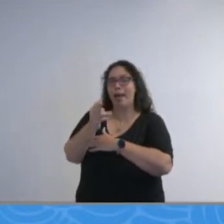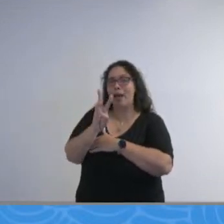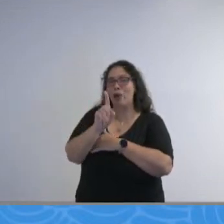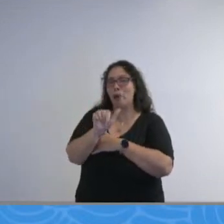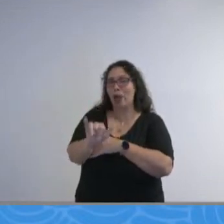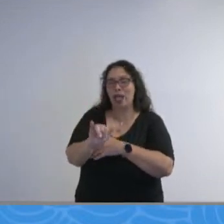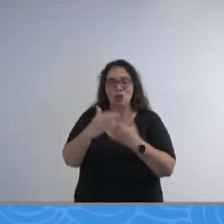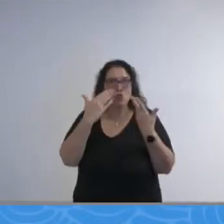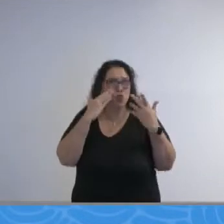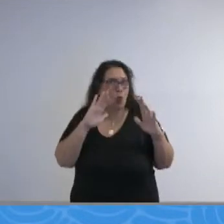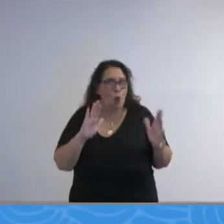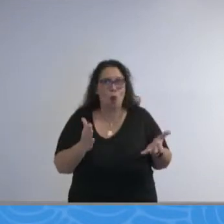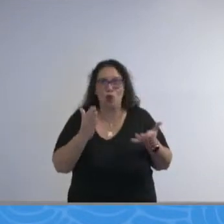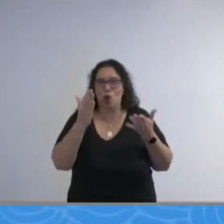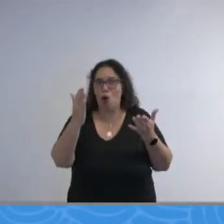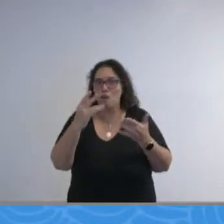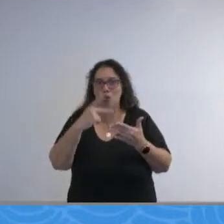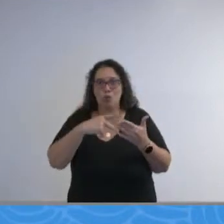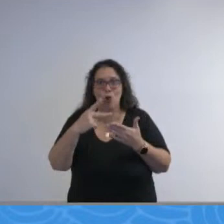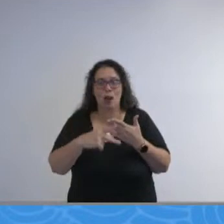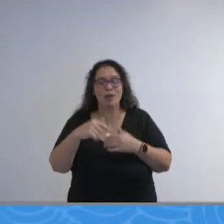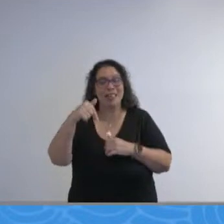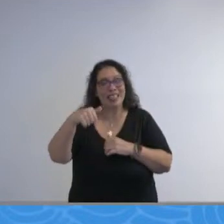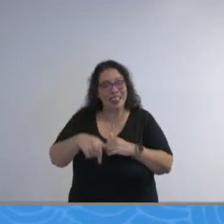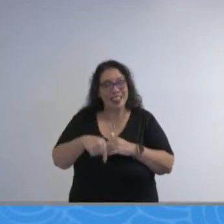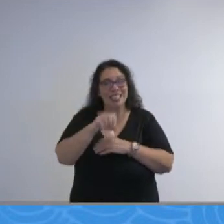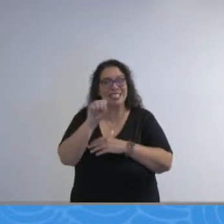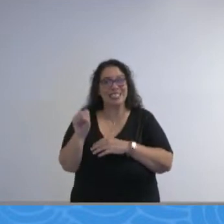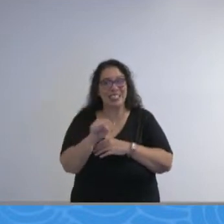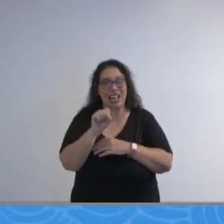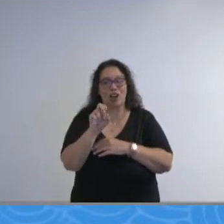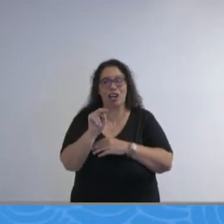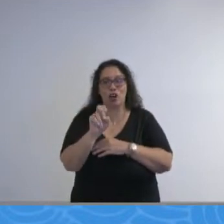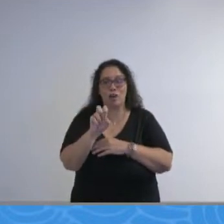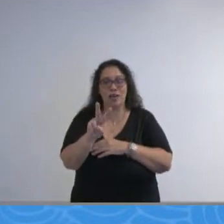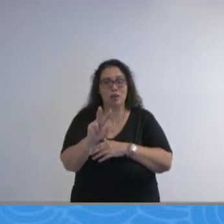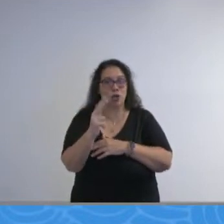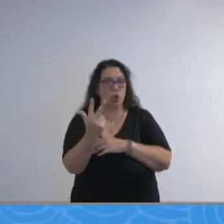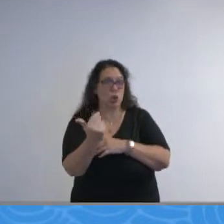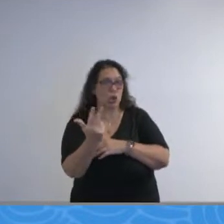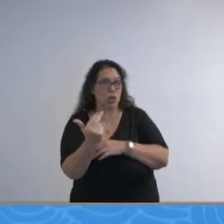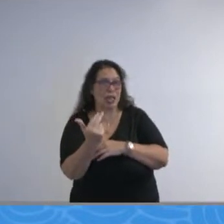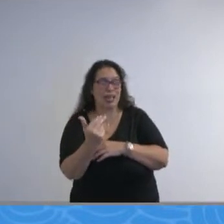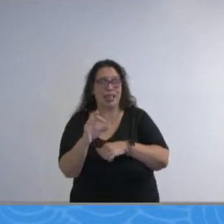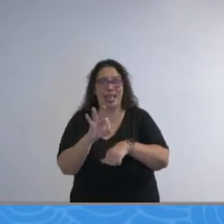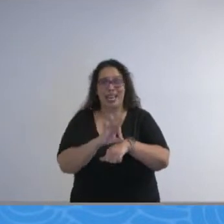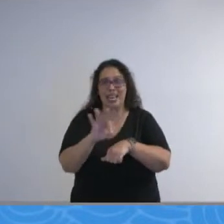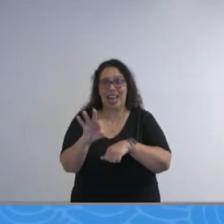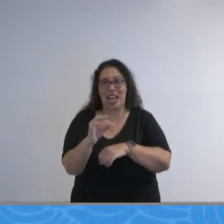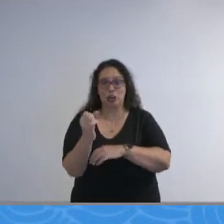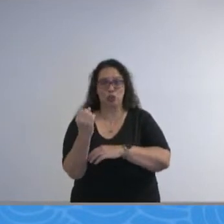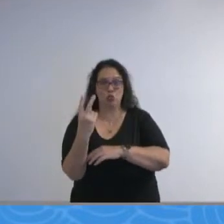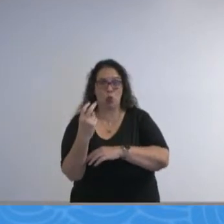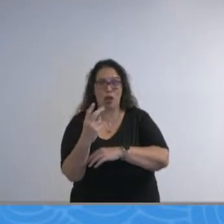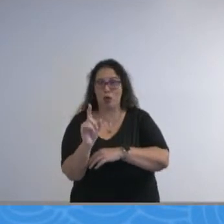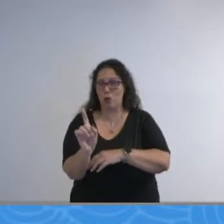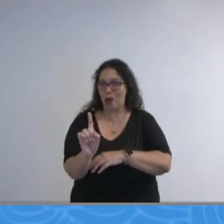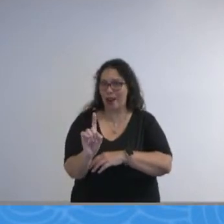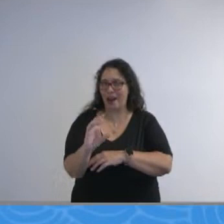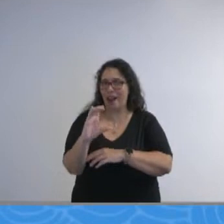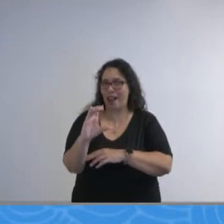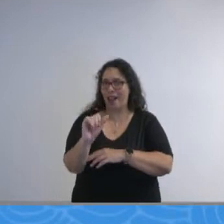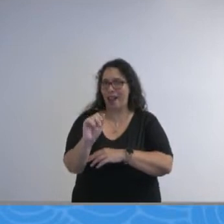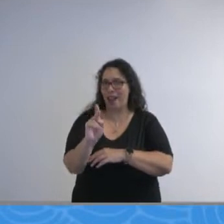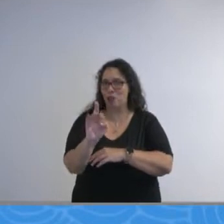high school, this Saturday, November 13th, from 9 a.m. to 12 p.m. at Cabrillo